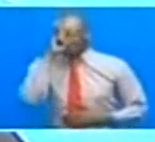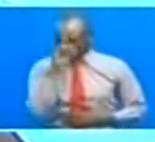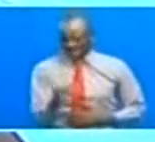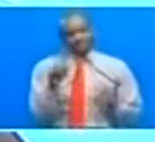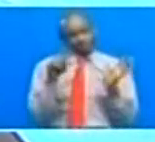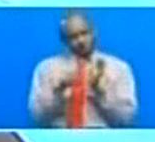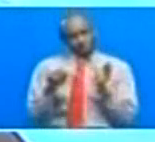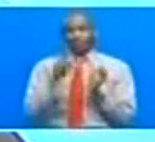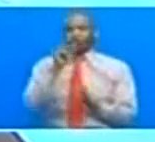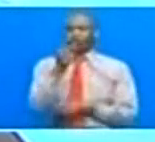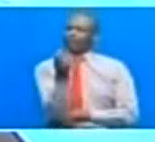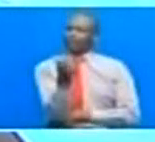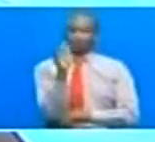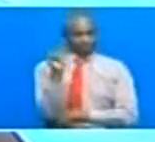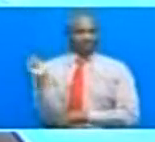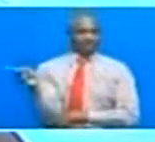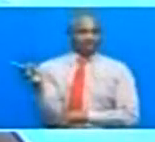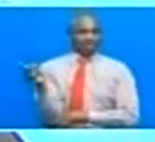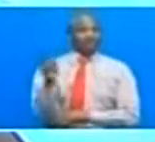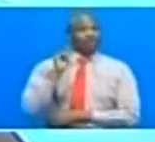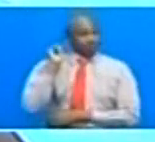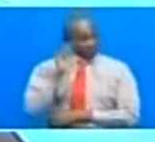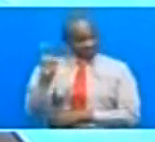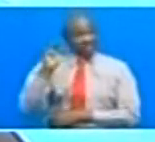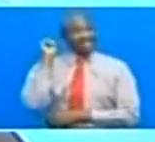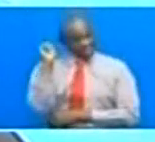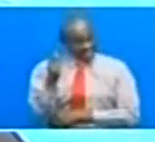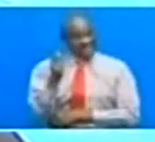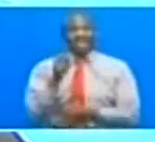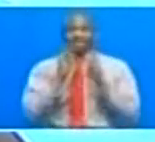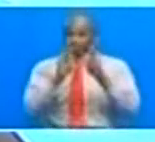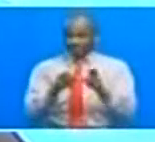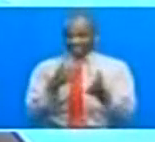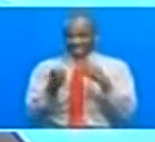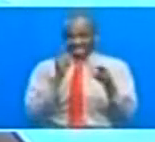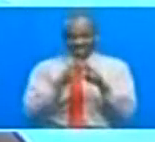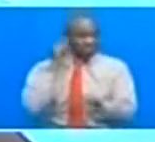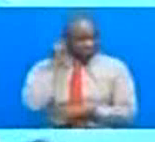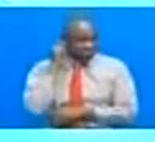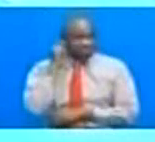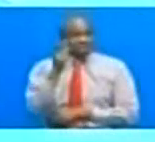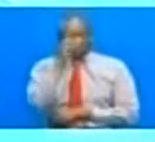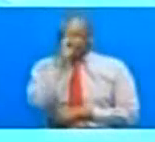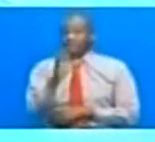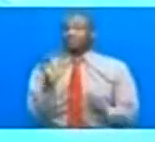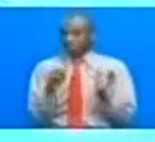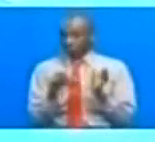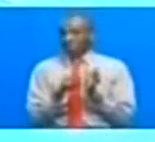shortage of chicken. As KTN's Western Kenya reporter Dorcas Wangira tells us, this is a matter of serious